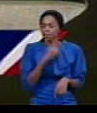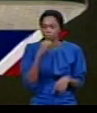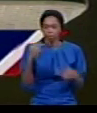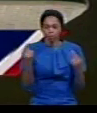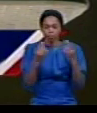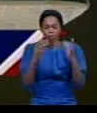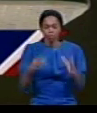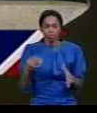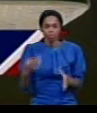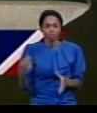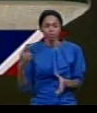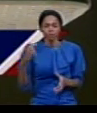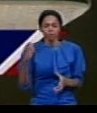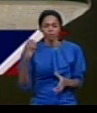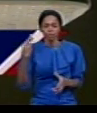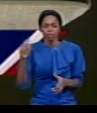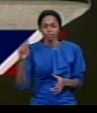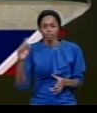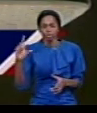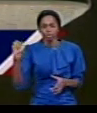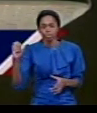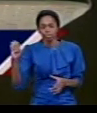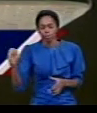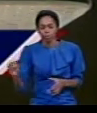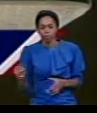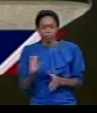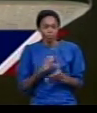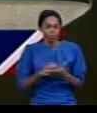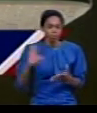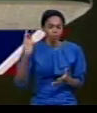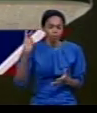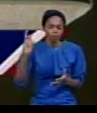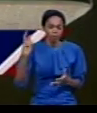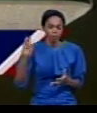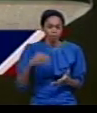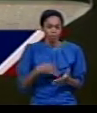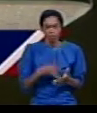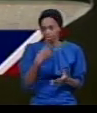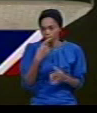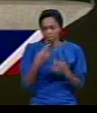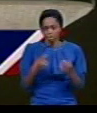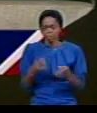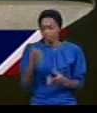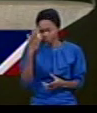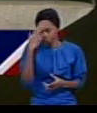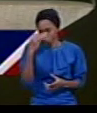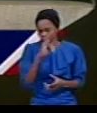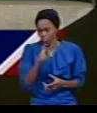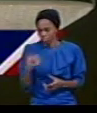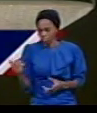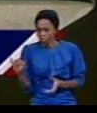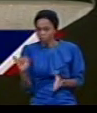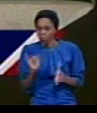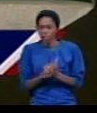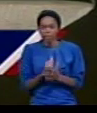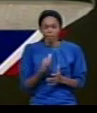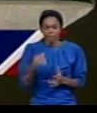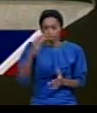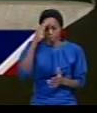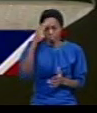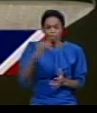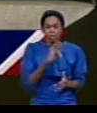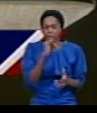of the Gentiles. 16, it says, knowing that a man is